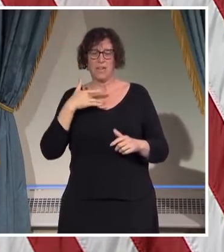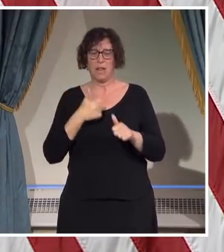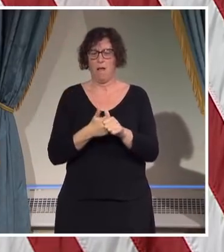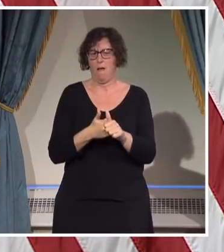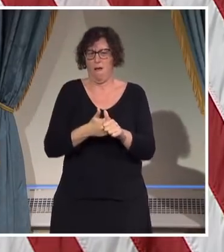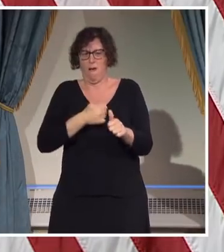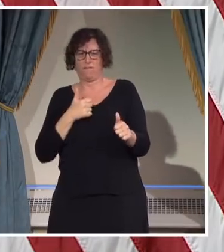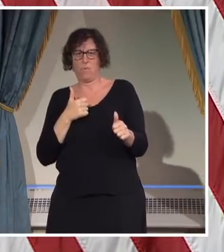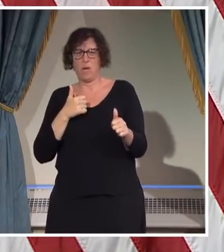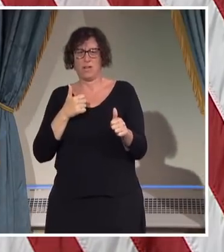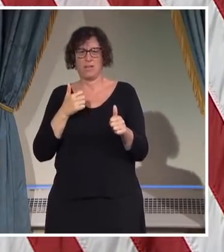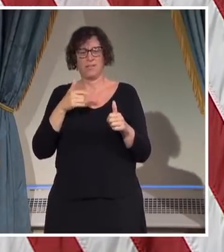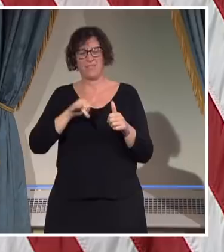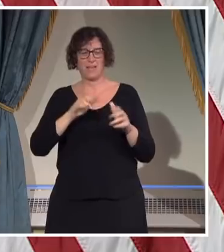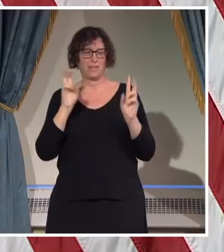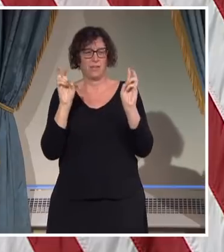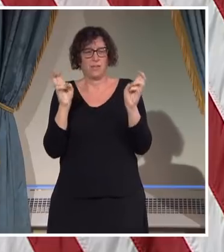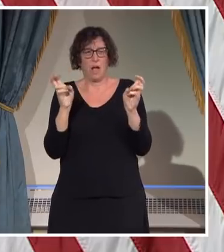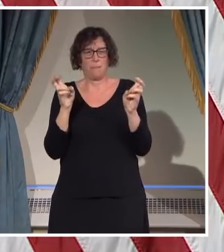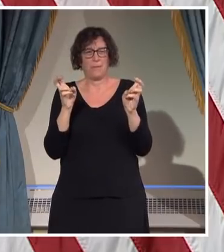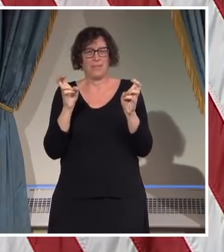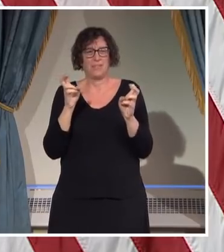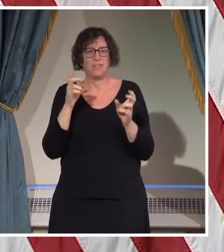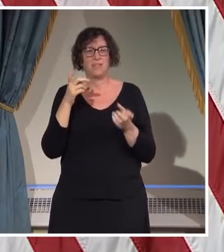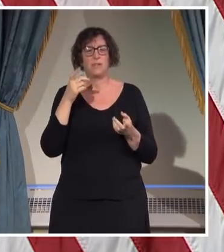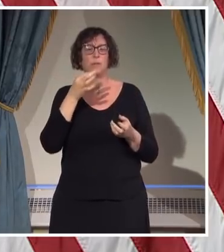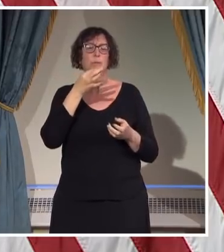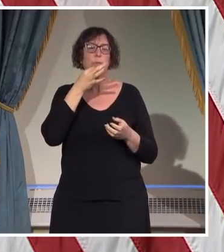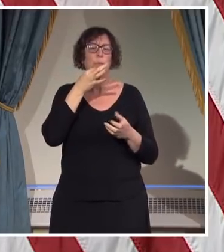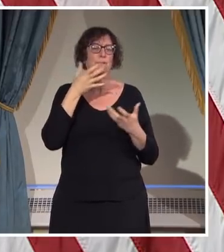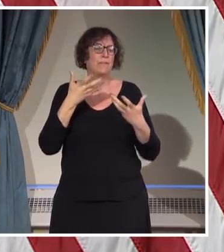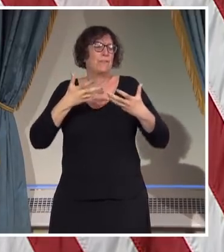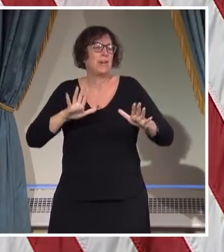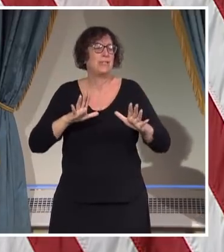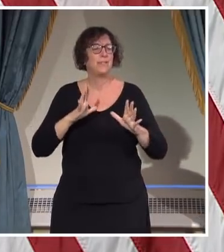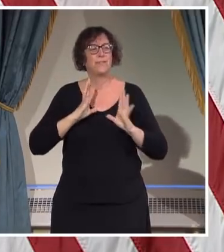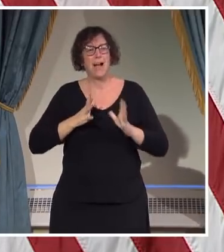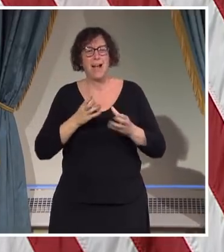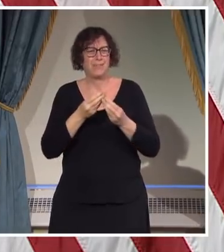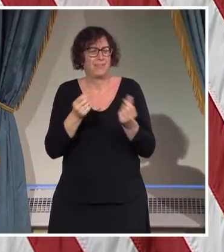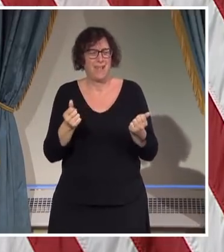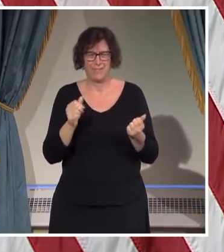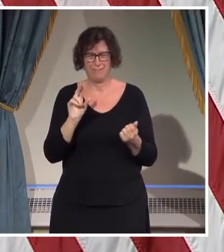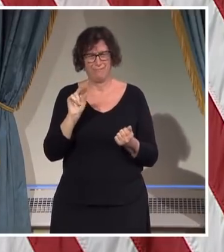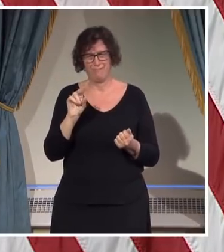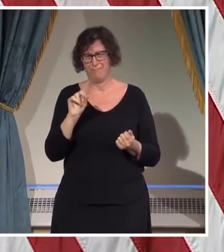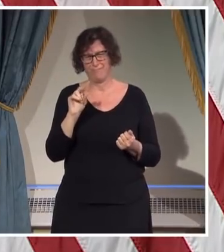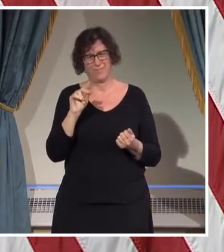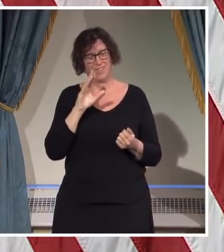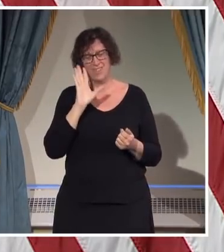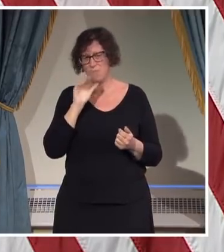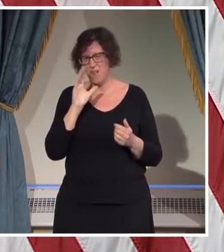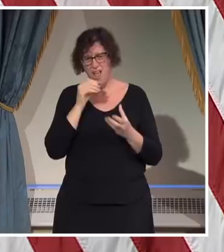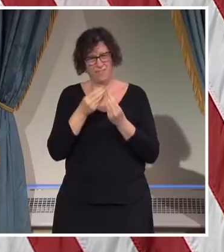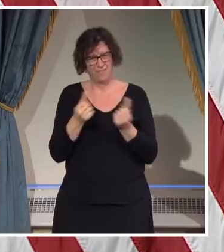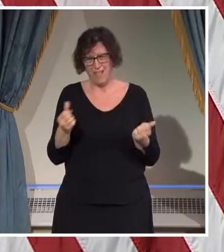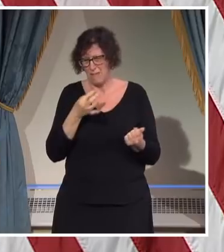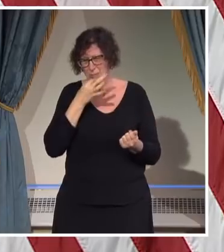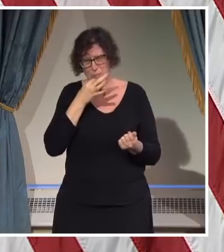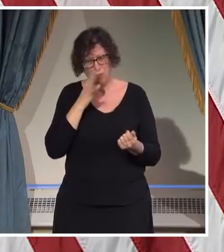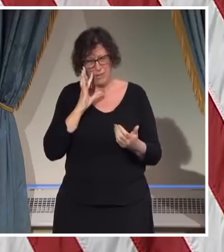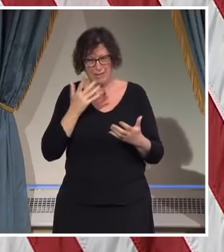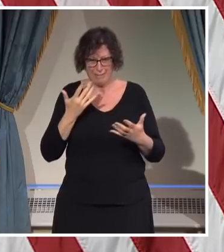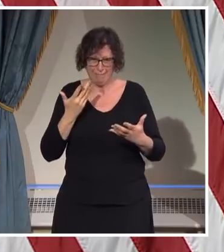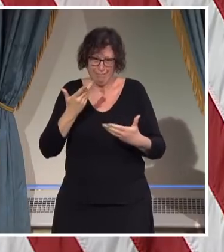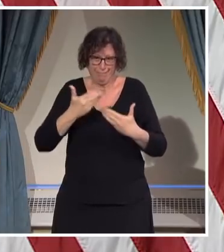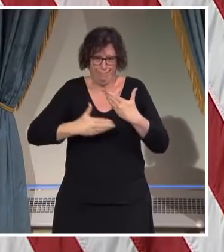soon. For us, it's going to be several tough months ahead, and then for a lot of other places in the country, they're going to go through their round.